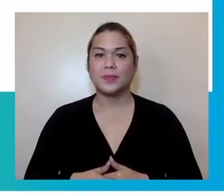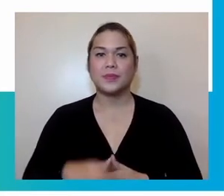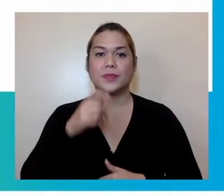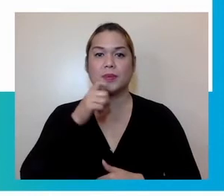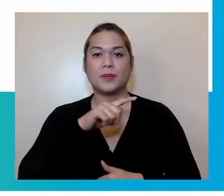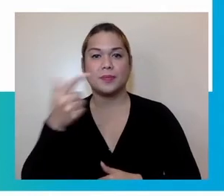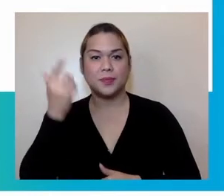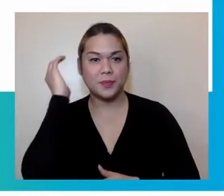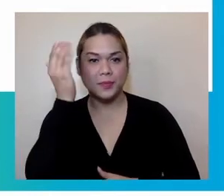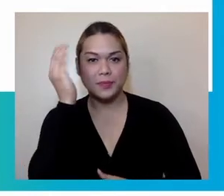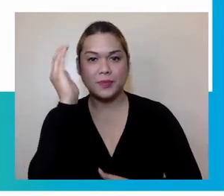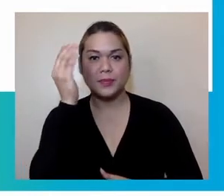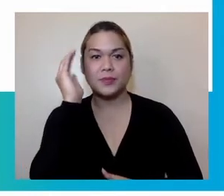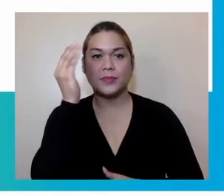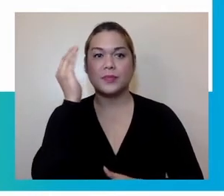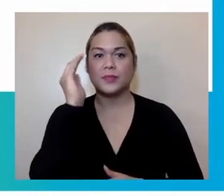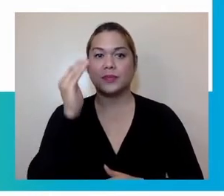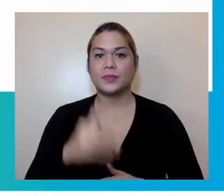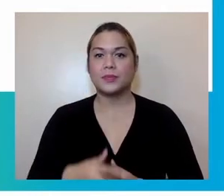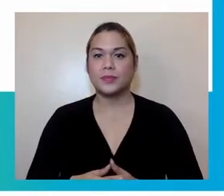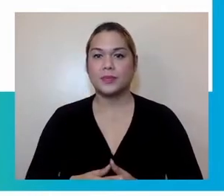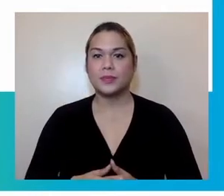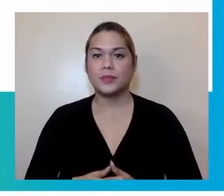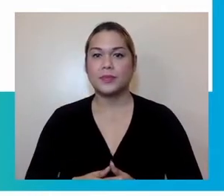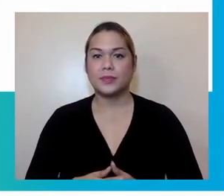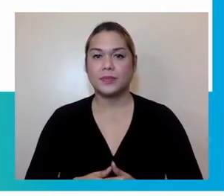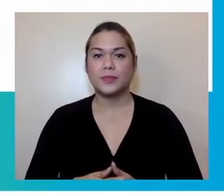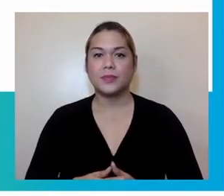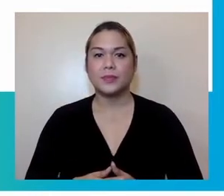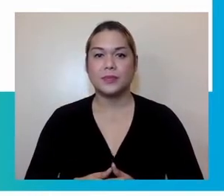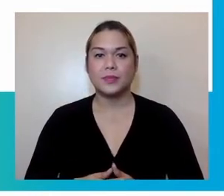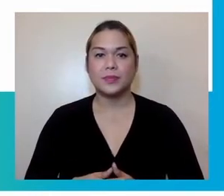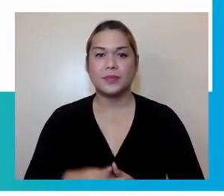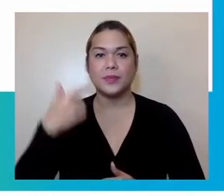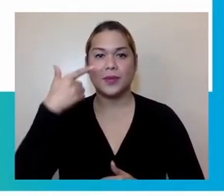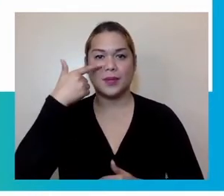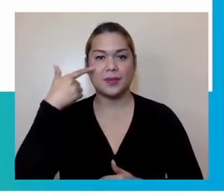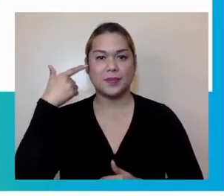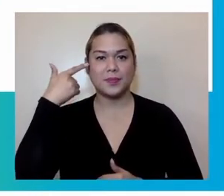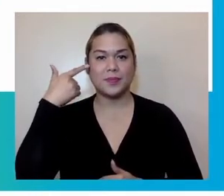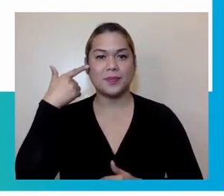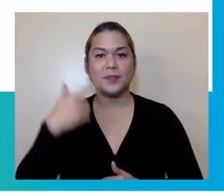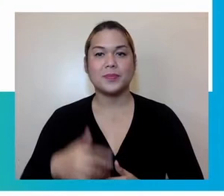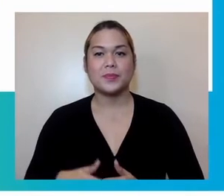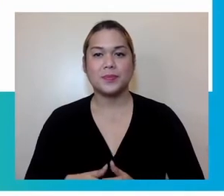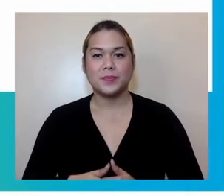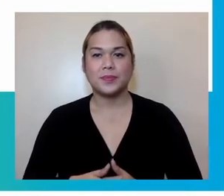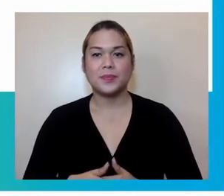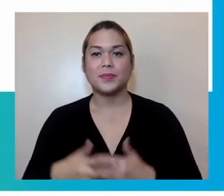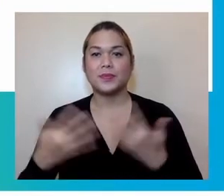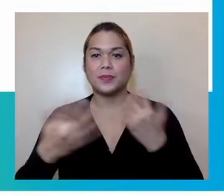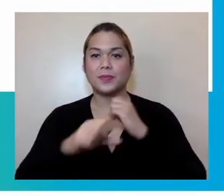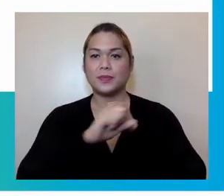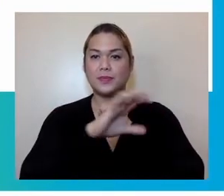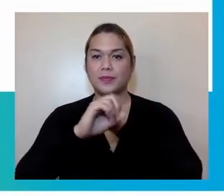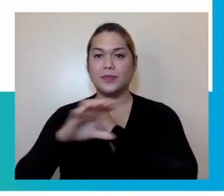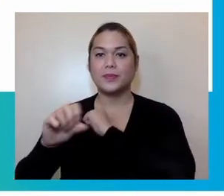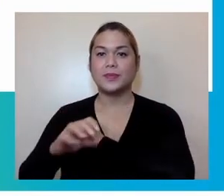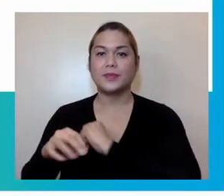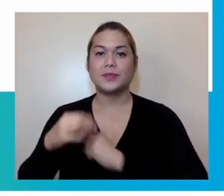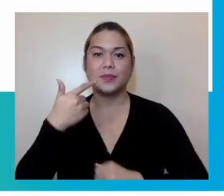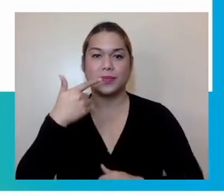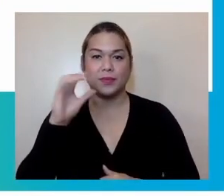Glenn Yamata is the energy campaigner with the NGO Forum on ADB. He's been a climate justice and energy campaigner for the